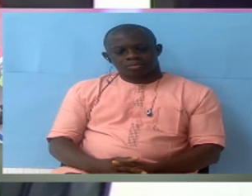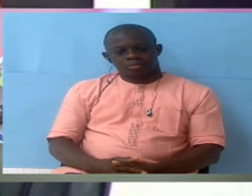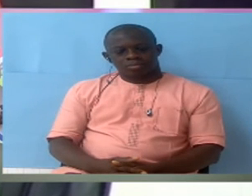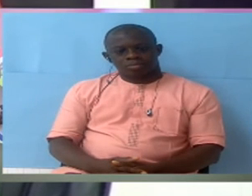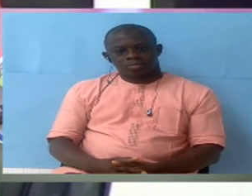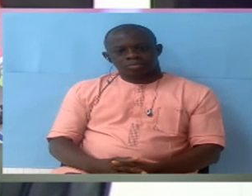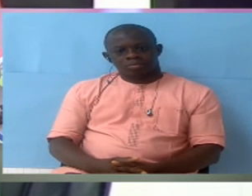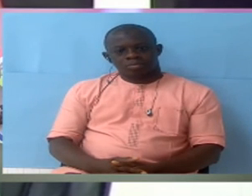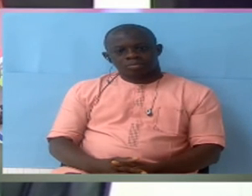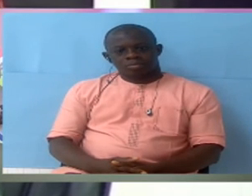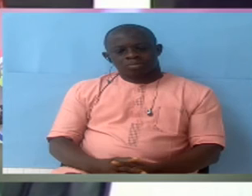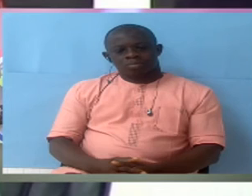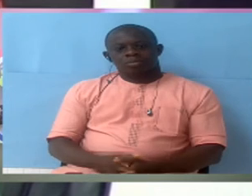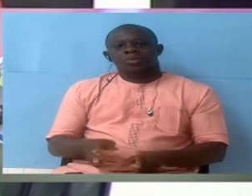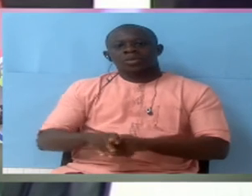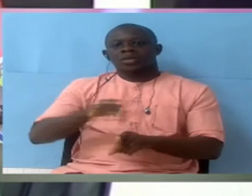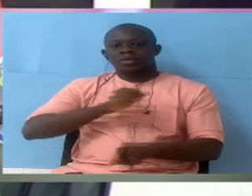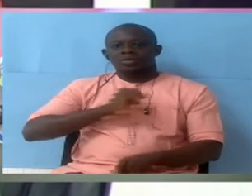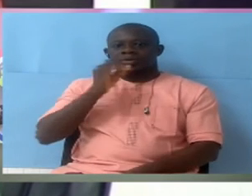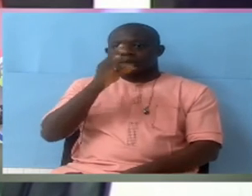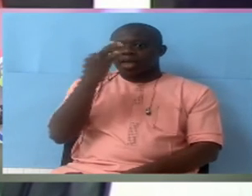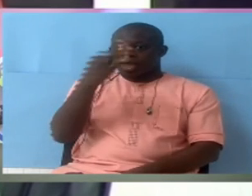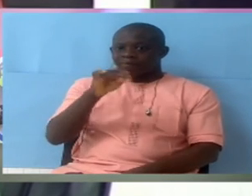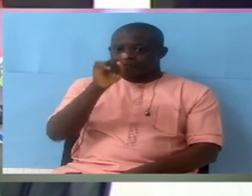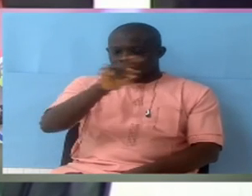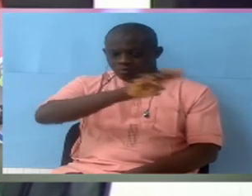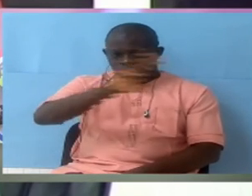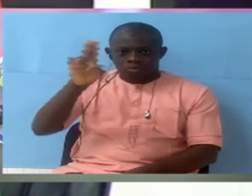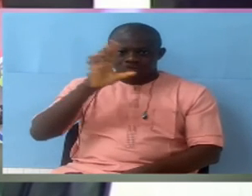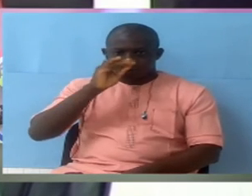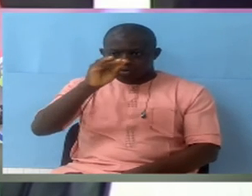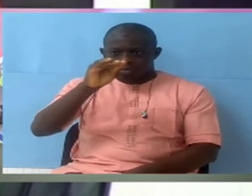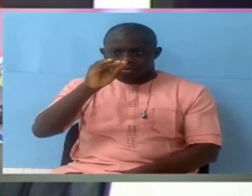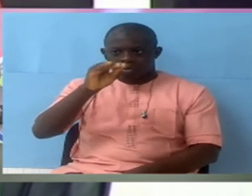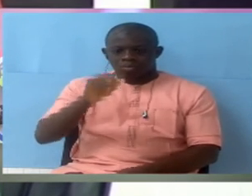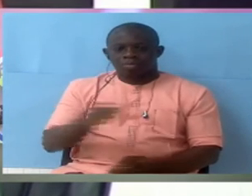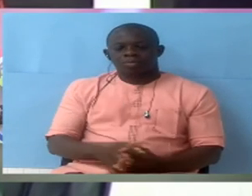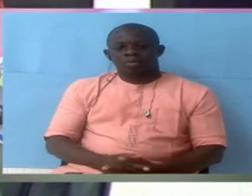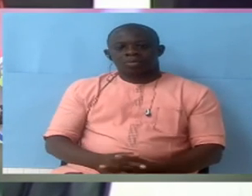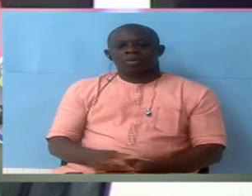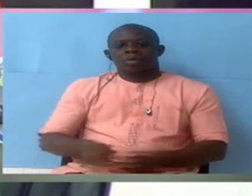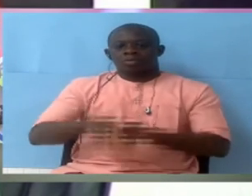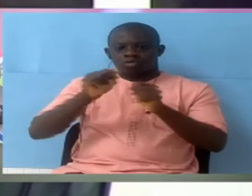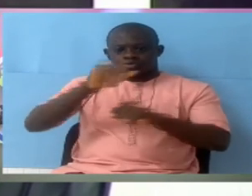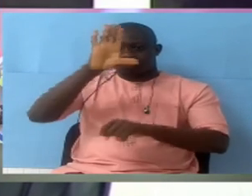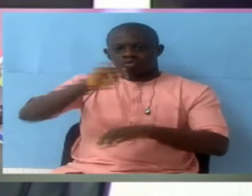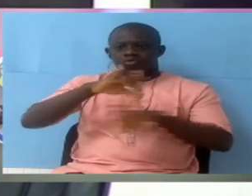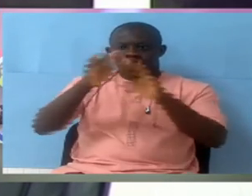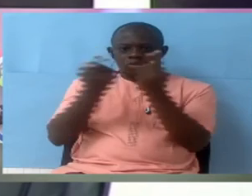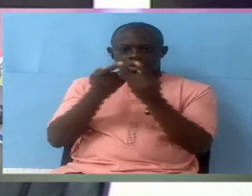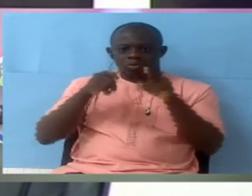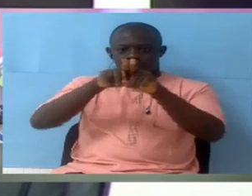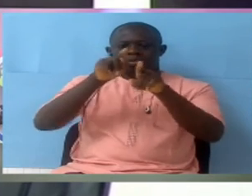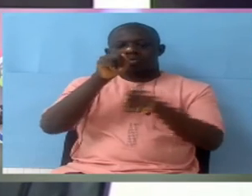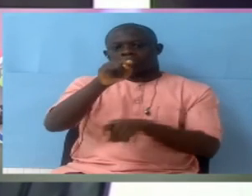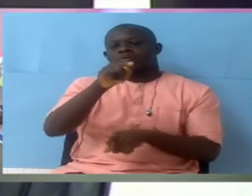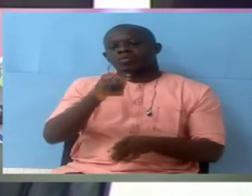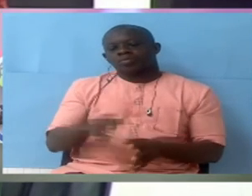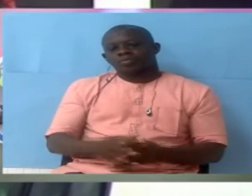He said that if you don't talk, munema so waxut, we'll deal with you. Dinañ jëfante ak